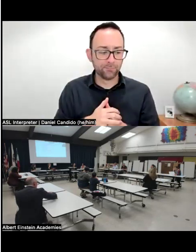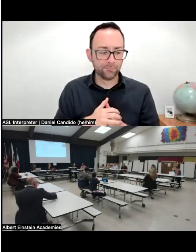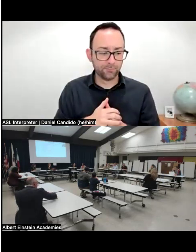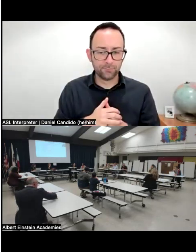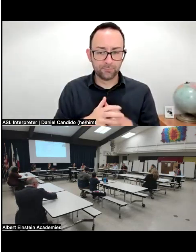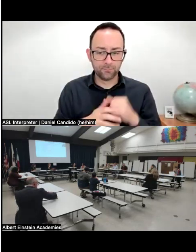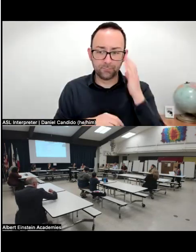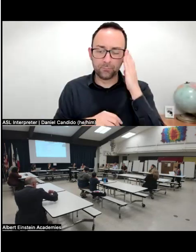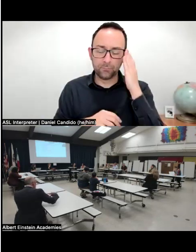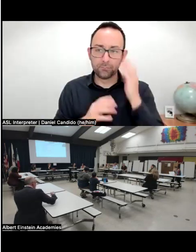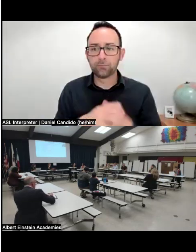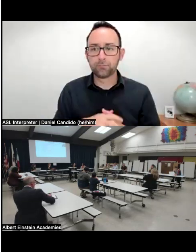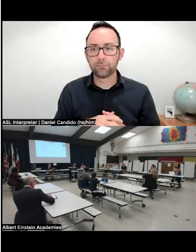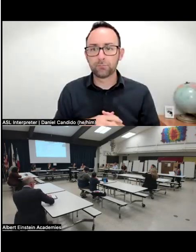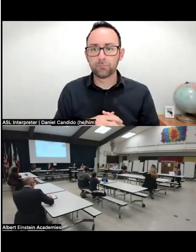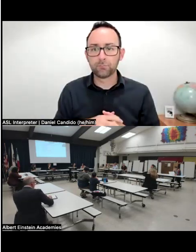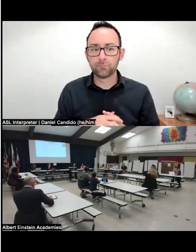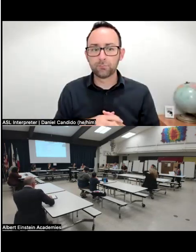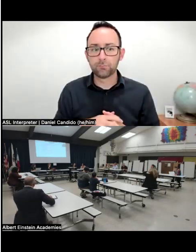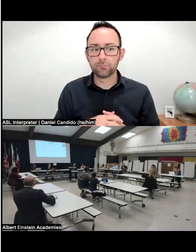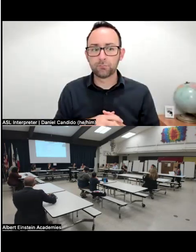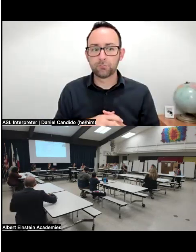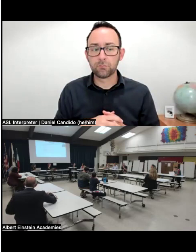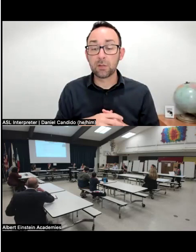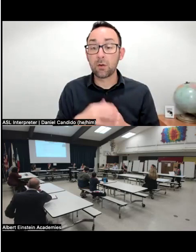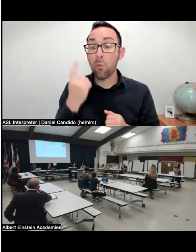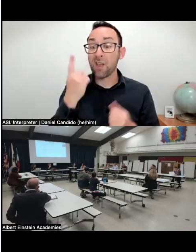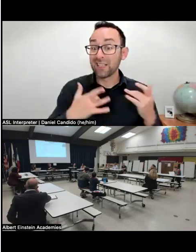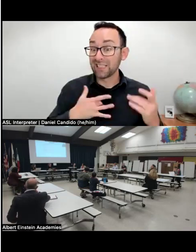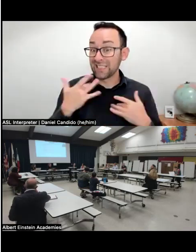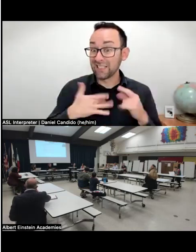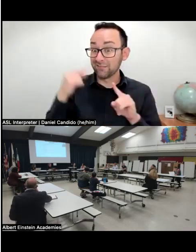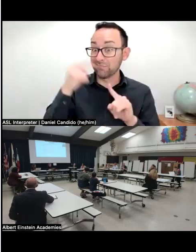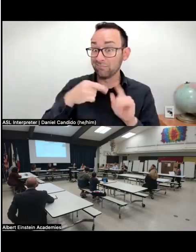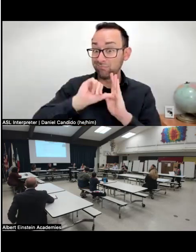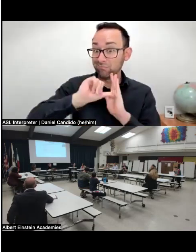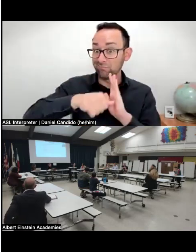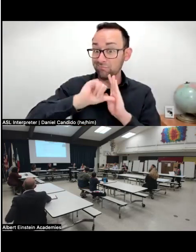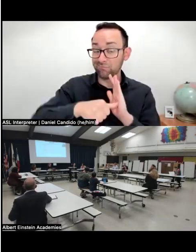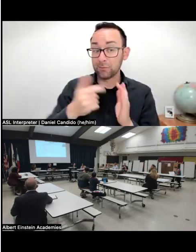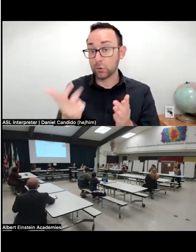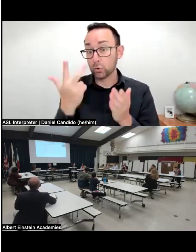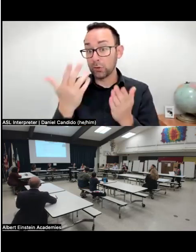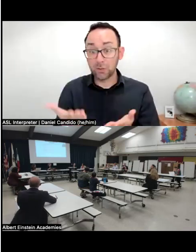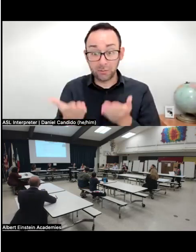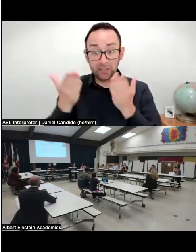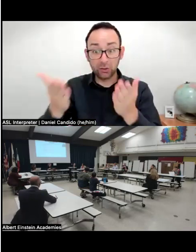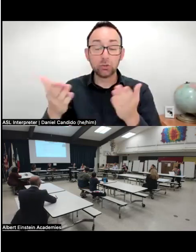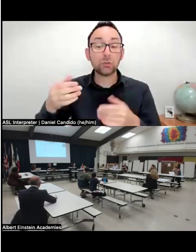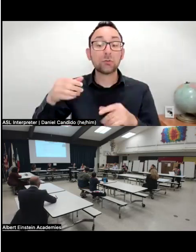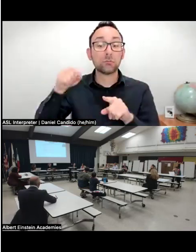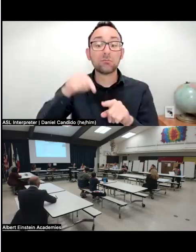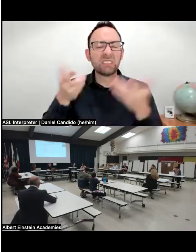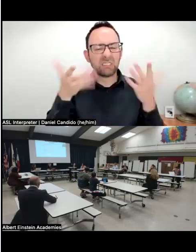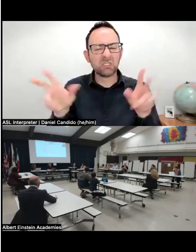I think the exciting thing to stress here is that these three recommendations have been looked at through the eyes